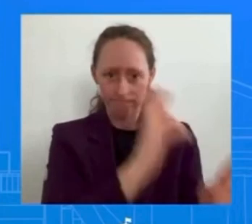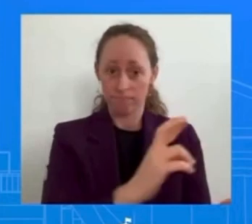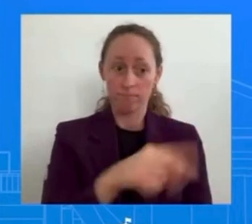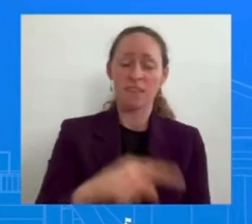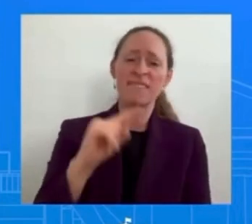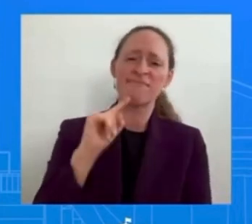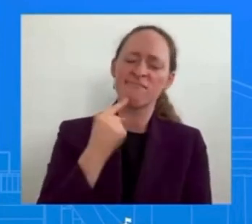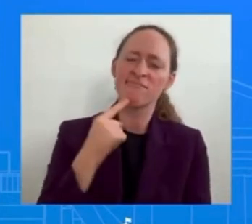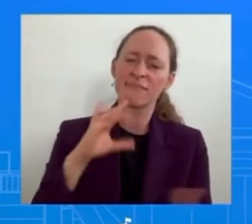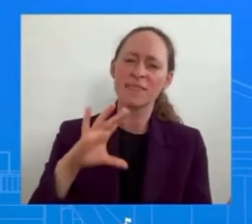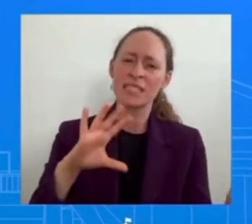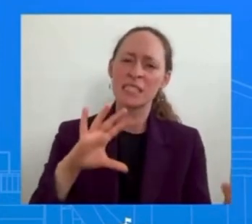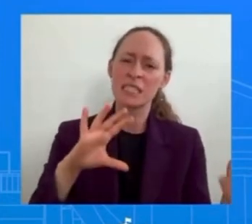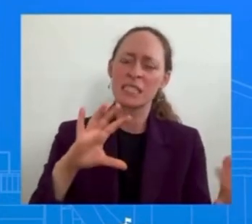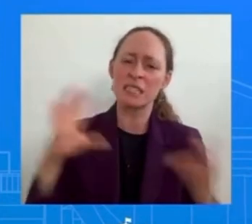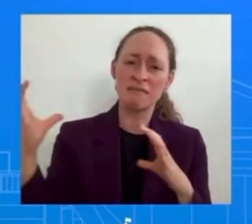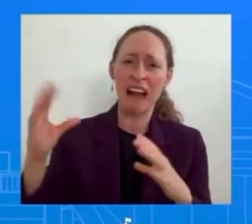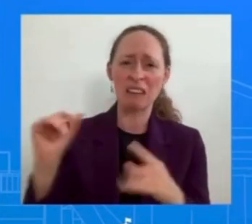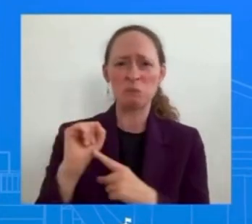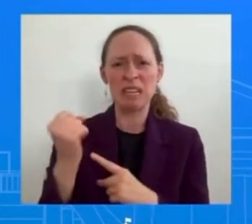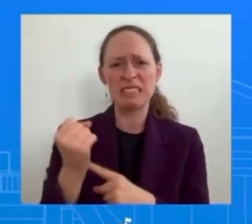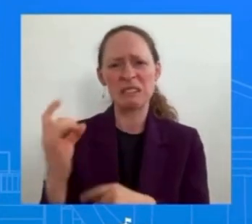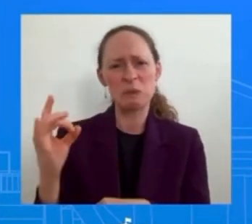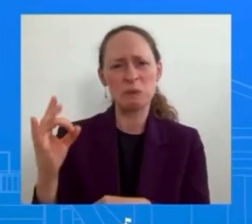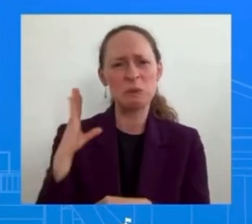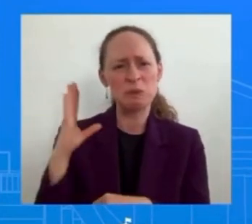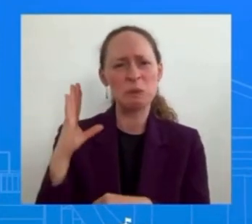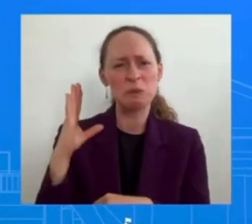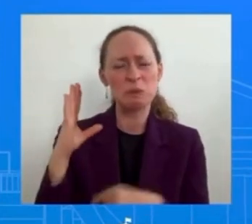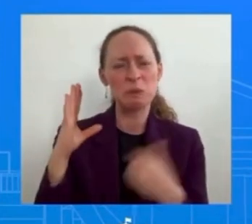the dogs have to navigate the heat. They have